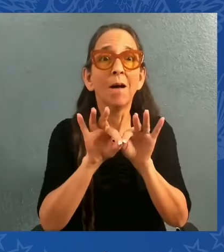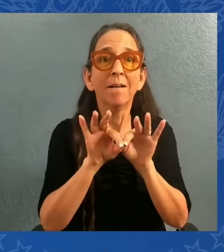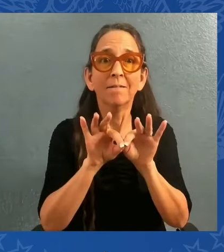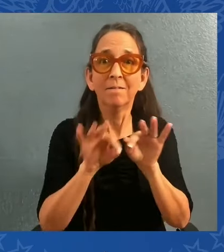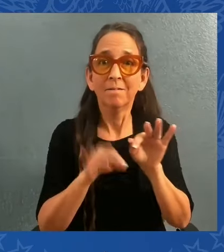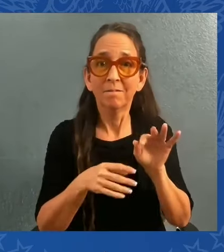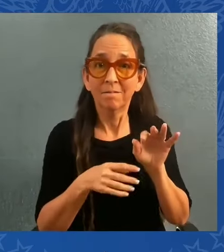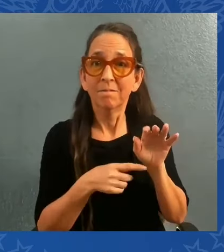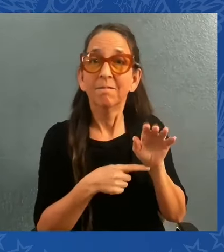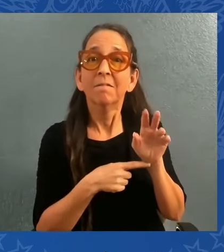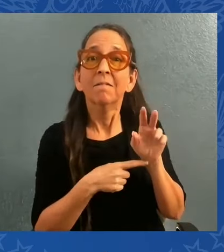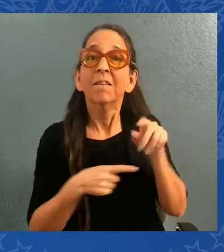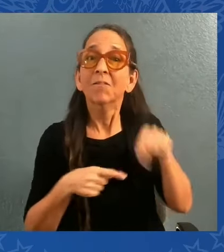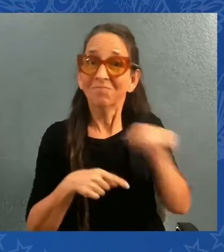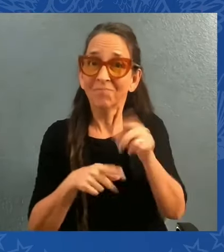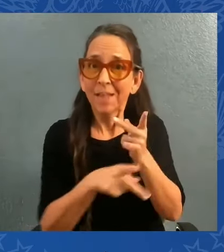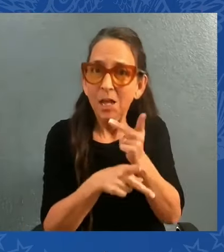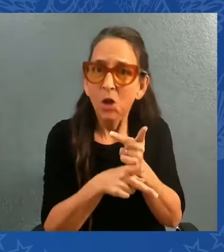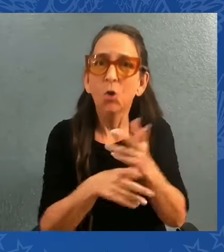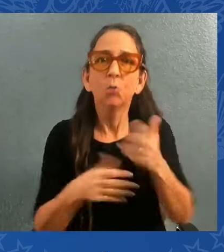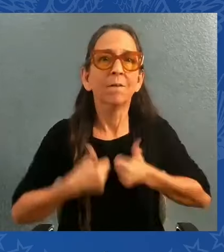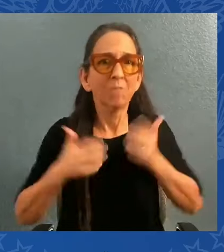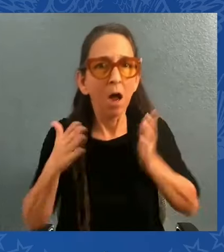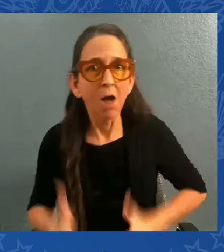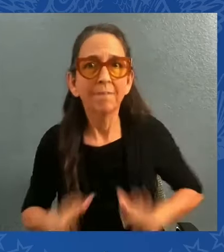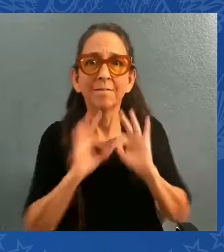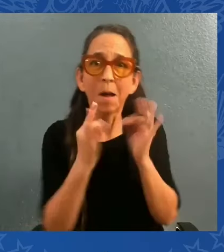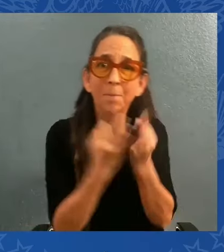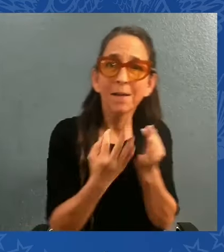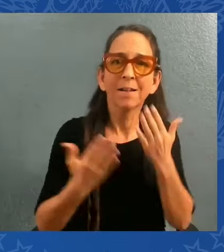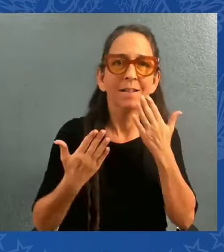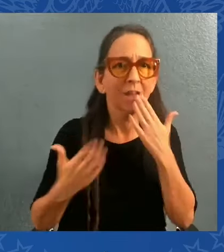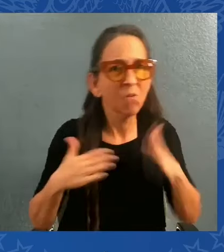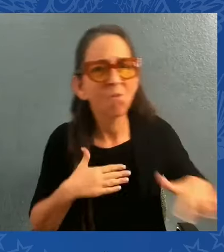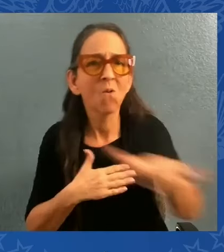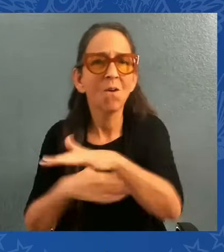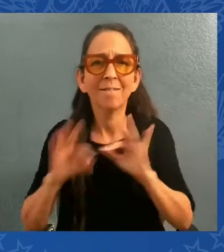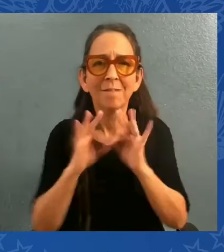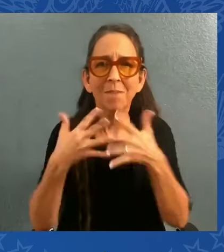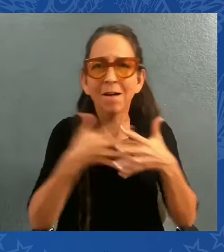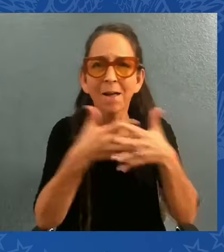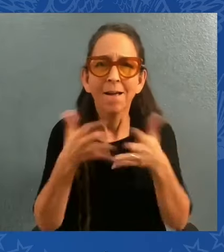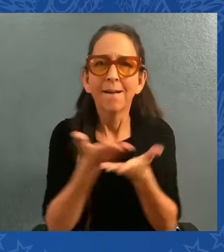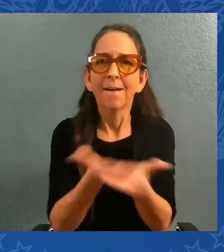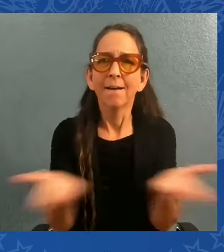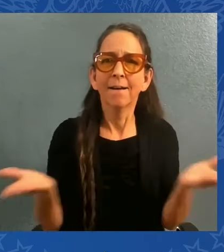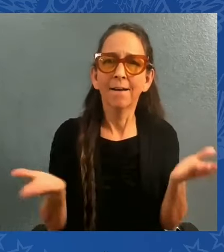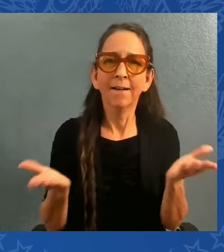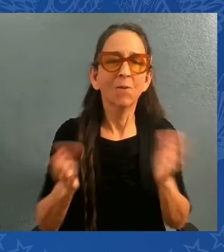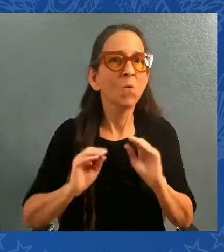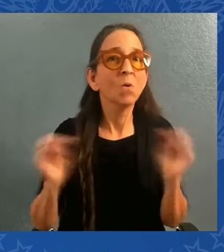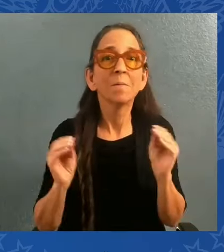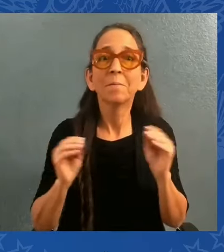good morning. In all of America, there is no place more sacred than the ground we stand on today here in